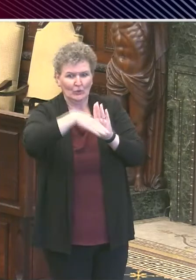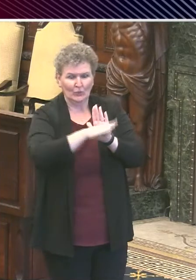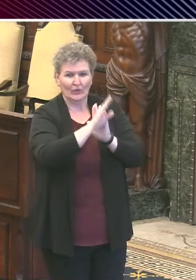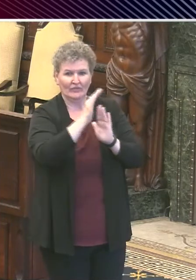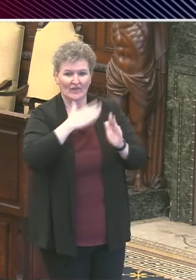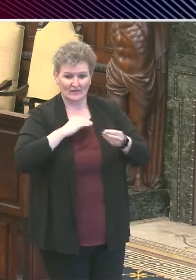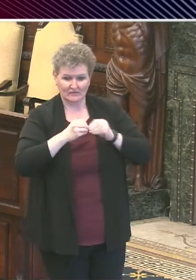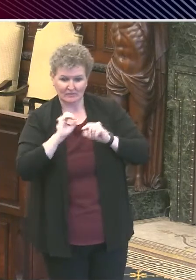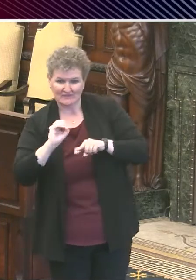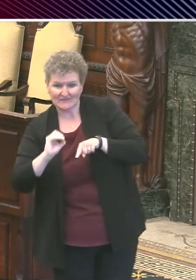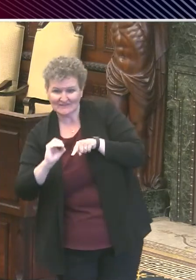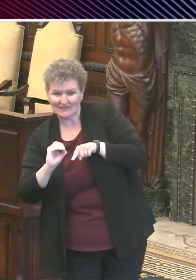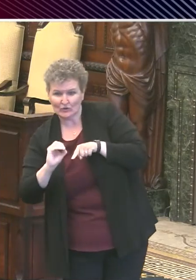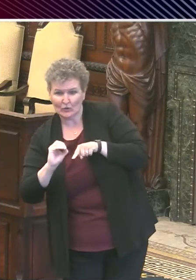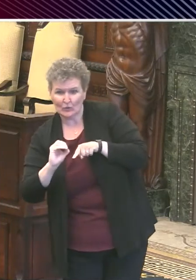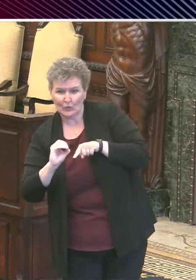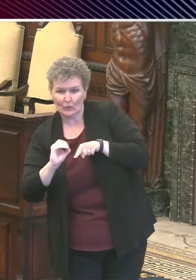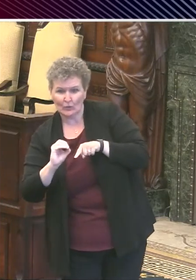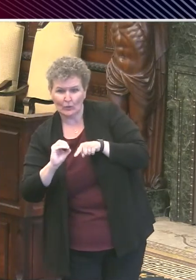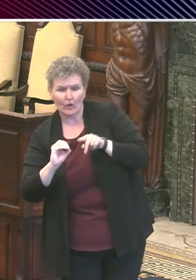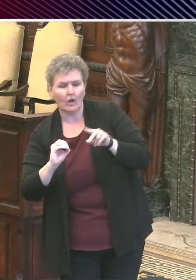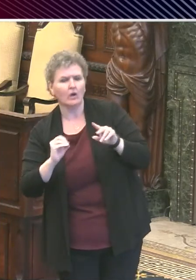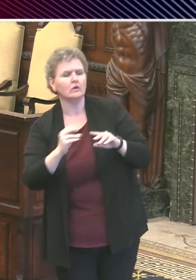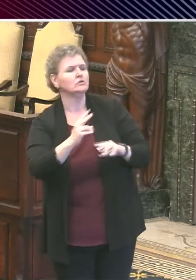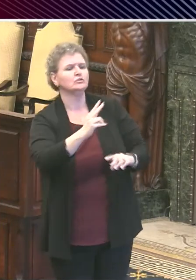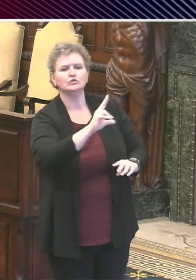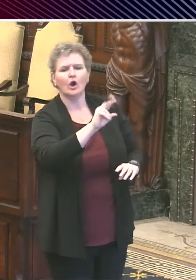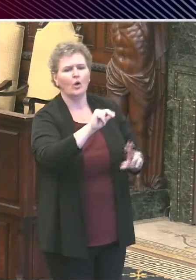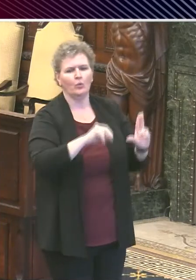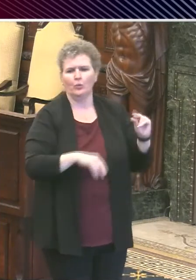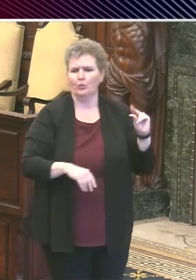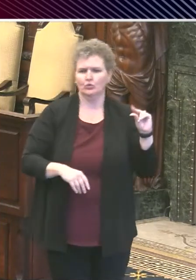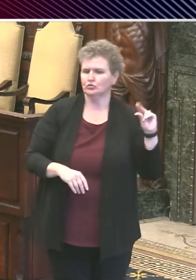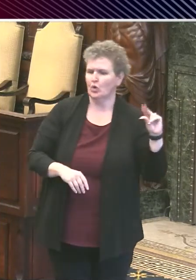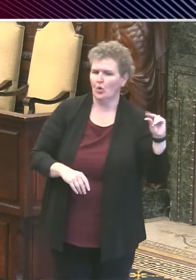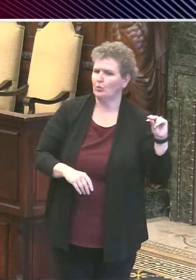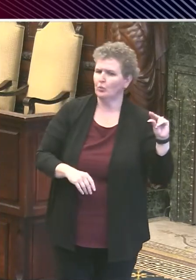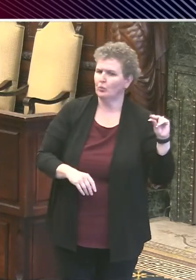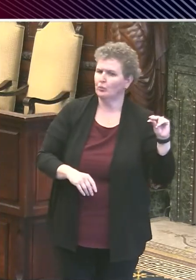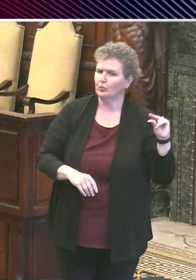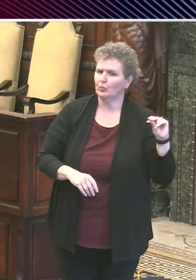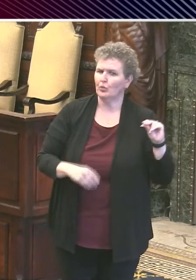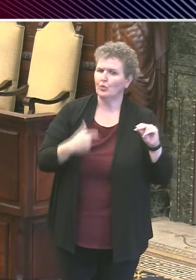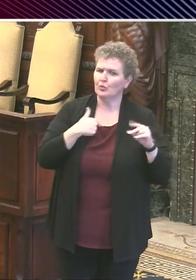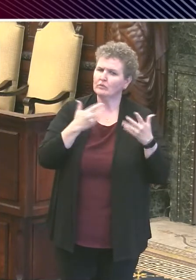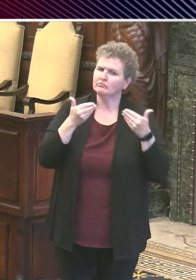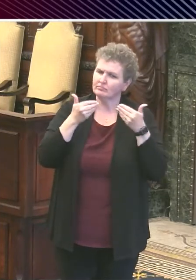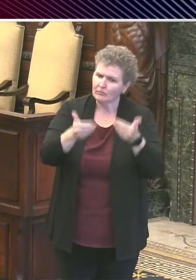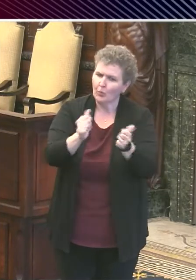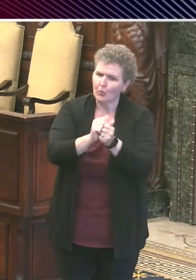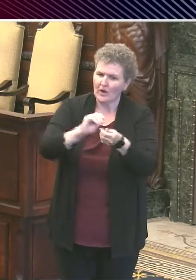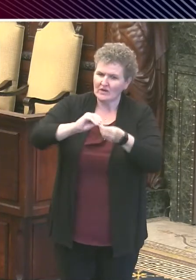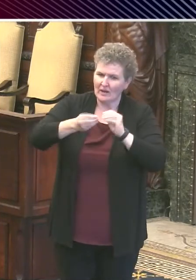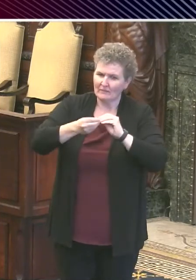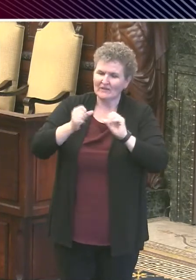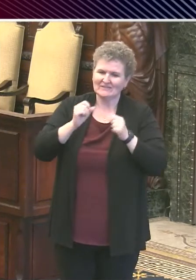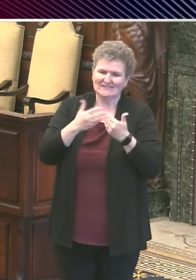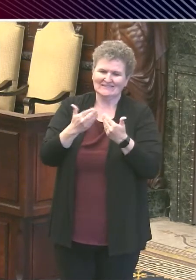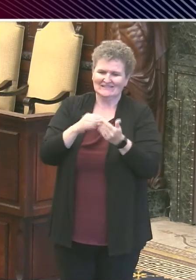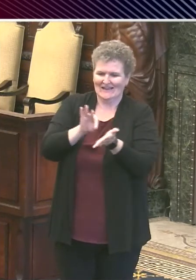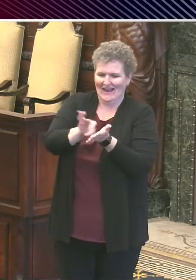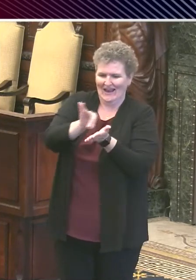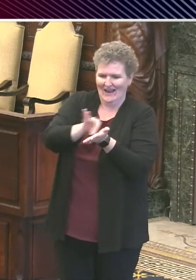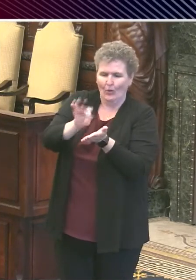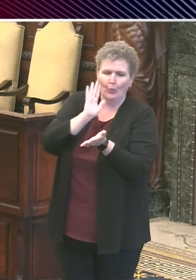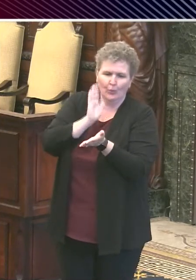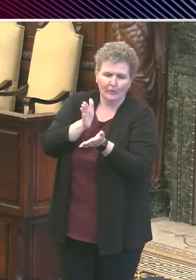really impossible to measure. You can only estimate it. And we went with numbers that we could easily count and measure. Can you